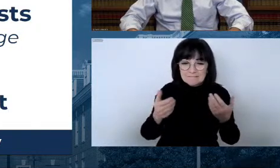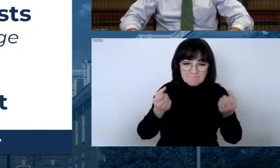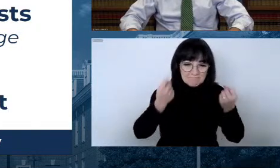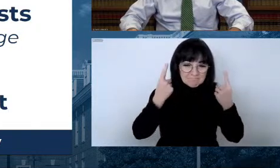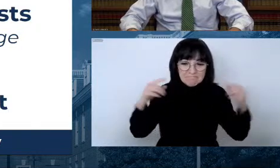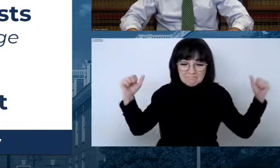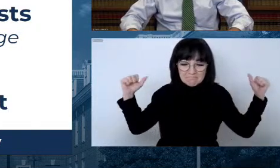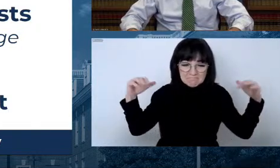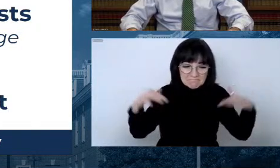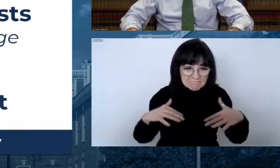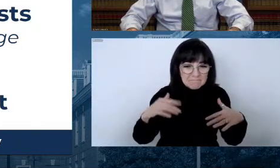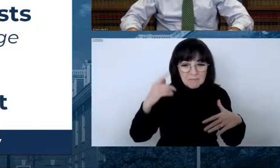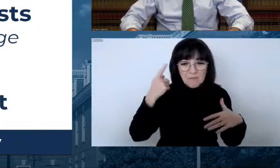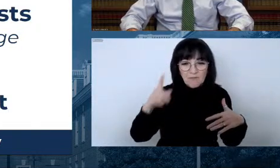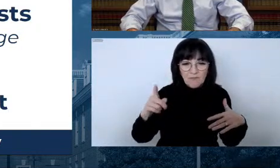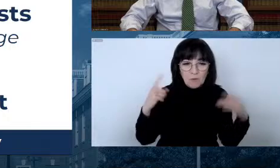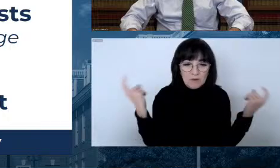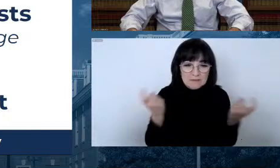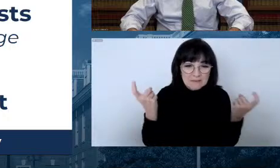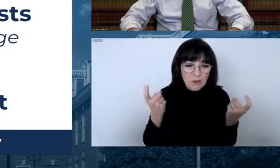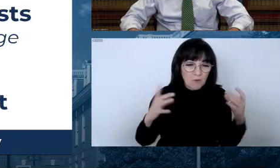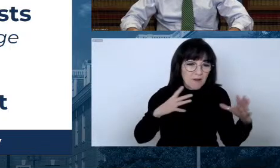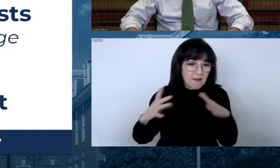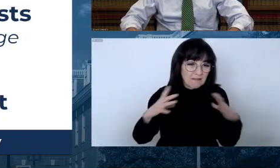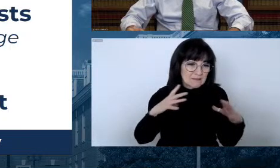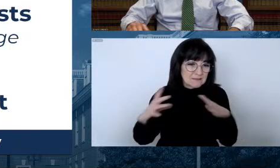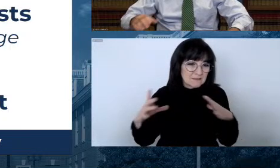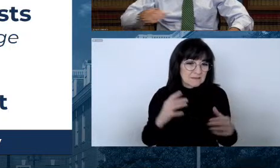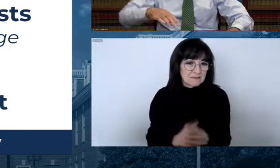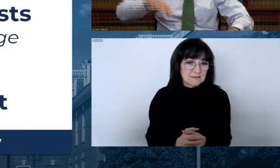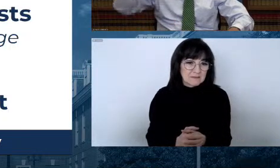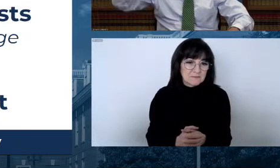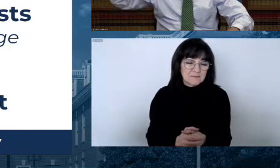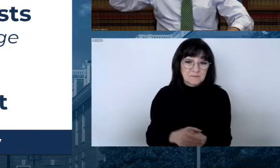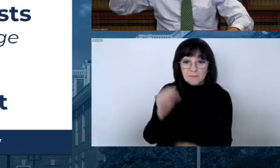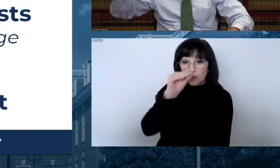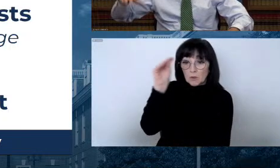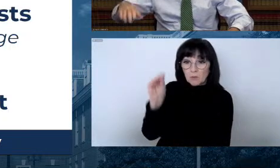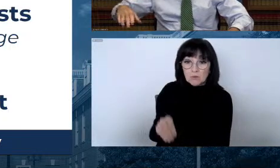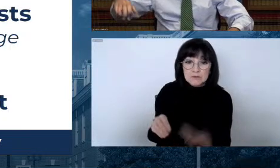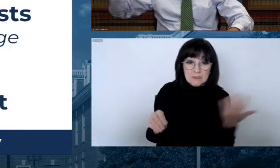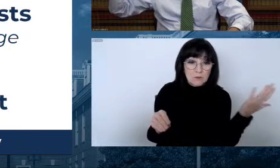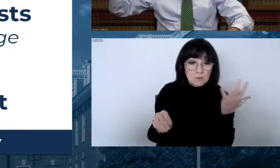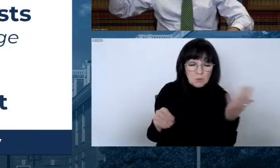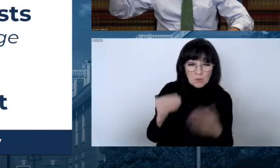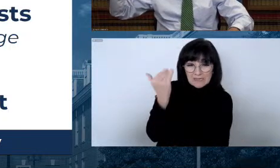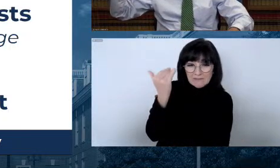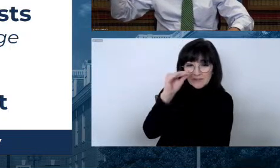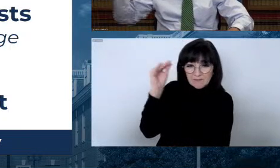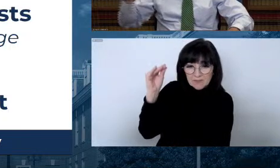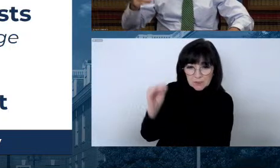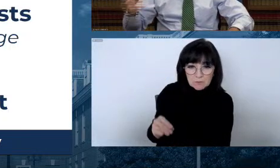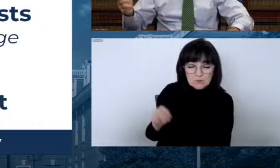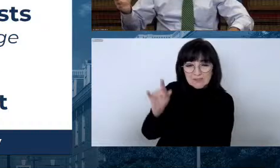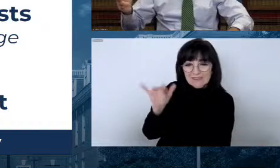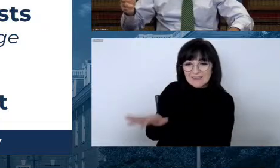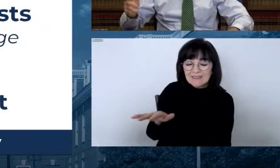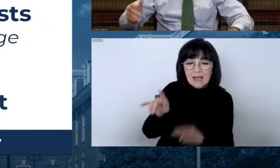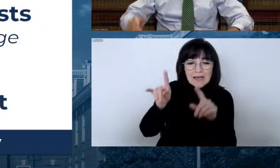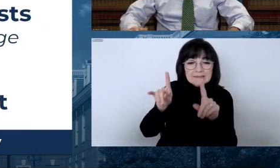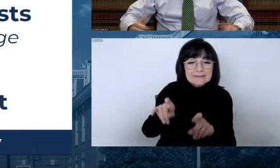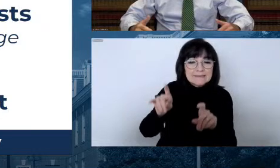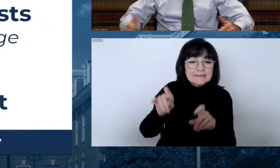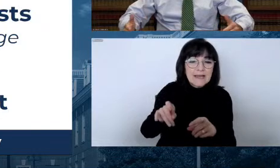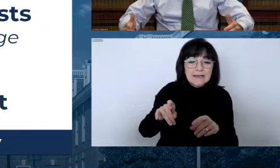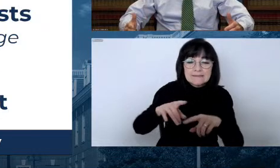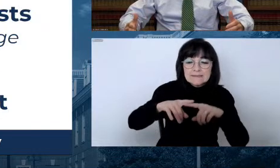are up to 15%. Again, on a 7-day moving average, those test numbers go up and down depending on the day of the